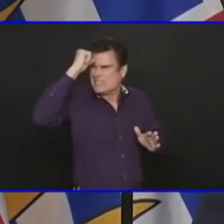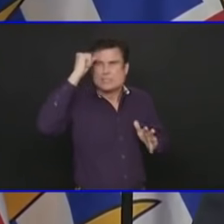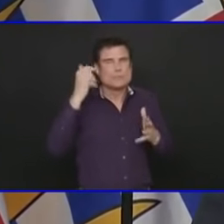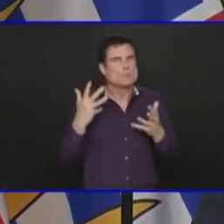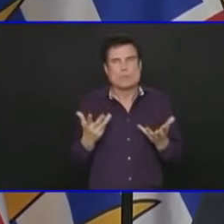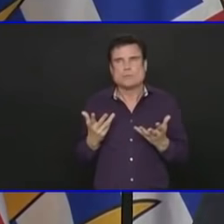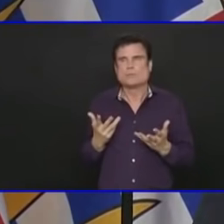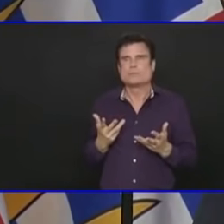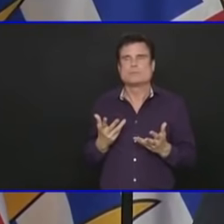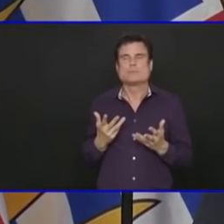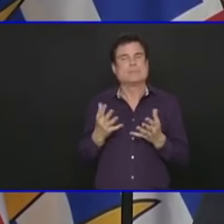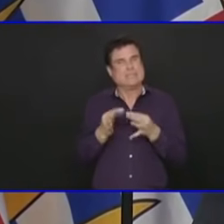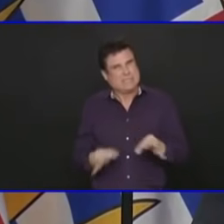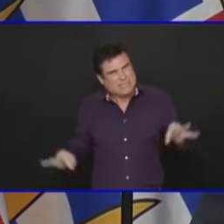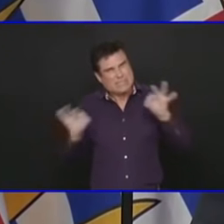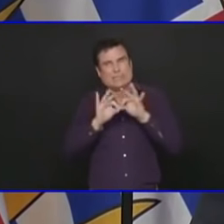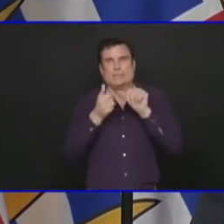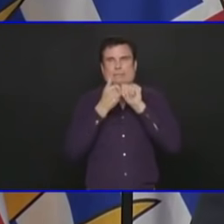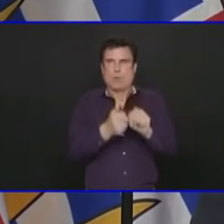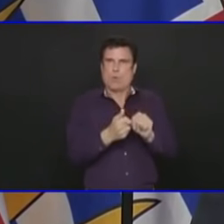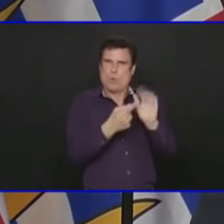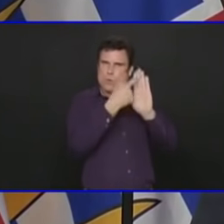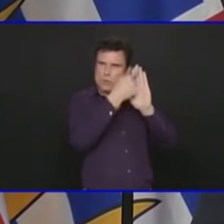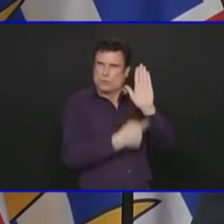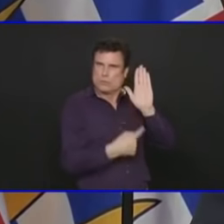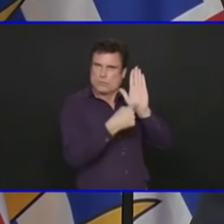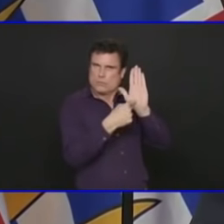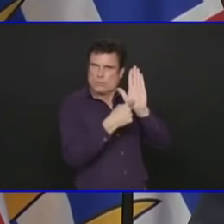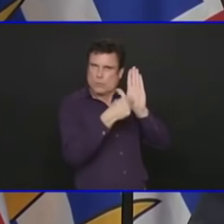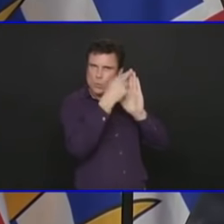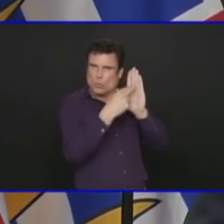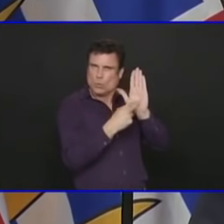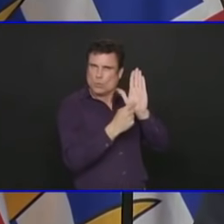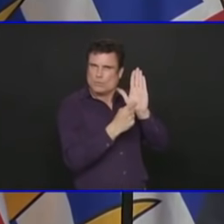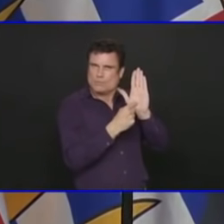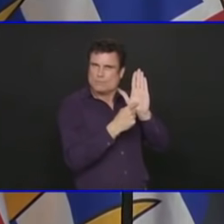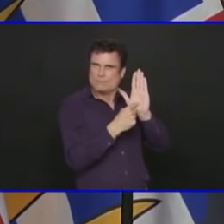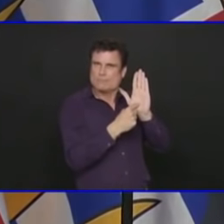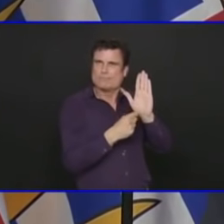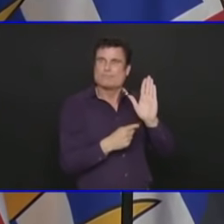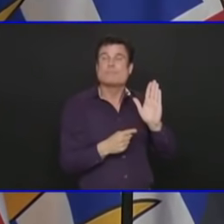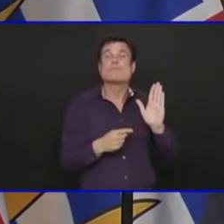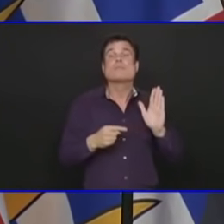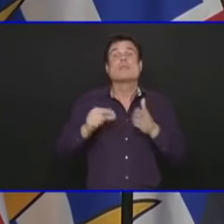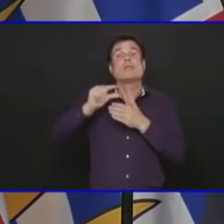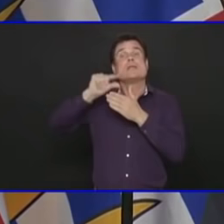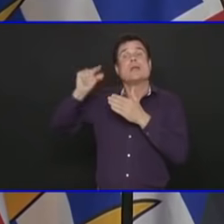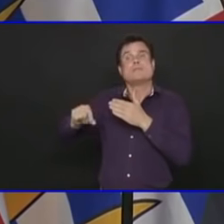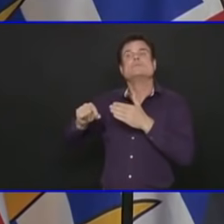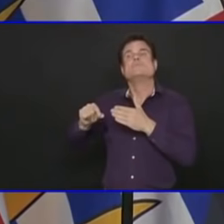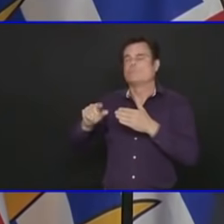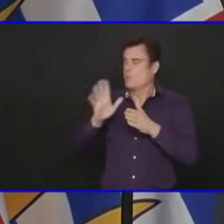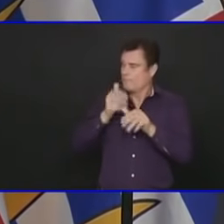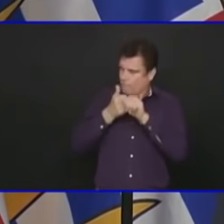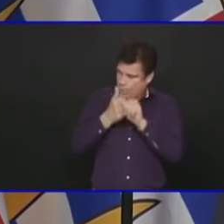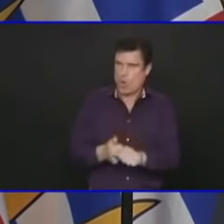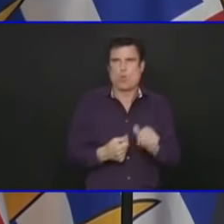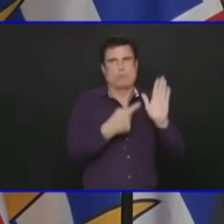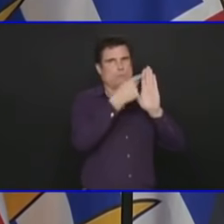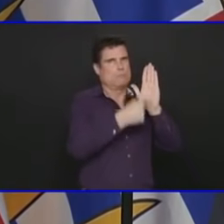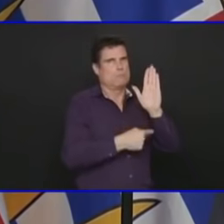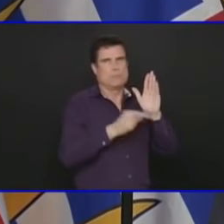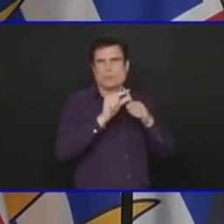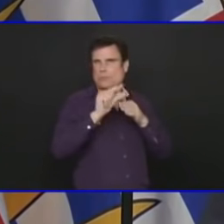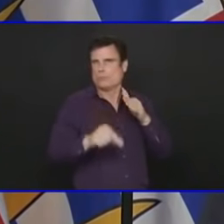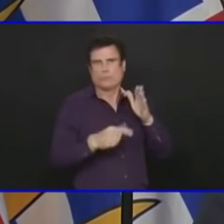using these principles and a plan. What you can be doing now is use these principles we've shared today and think about how